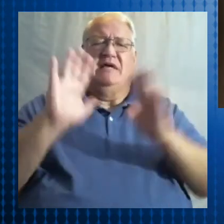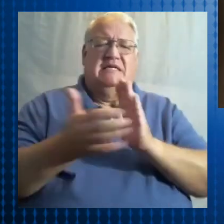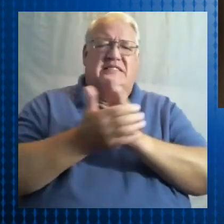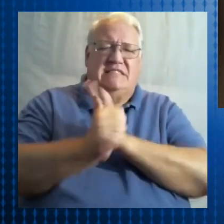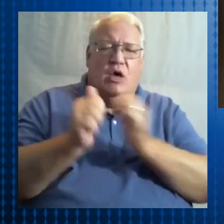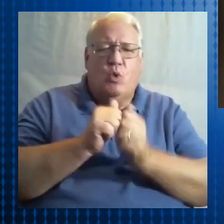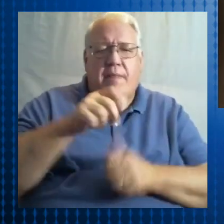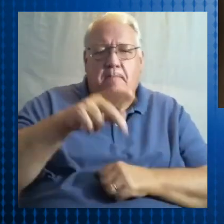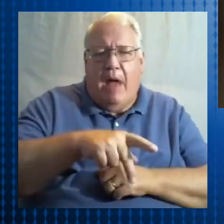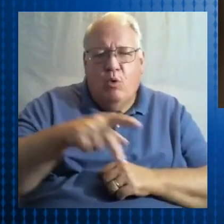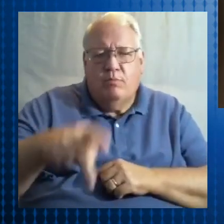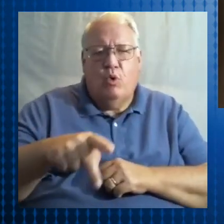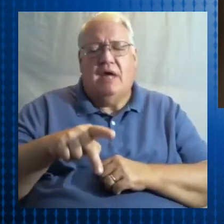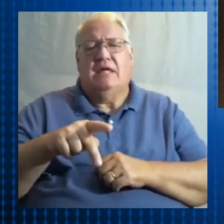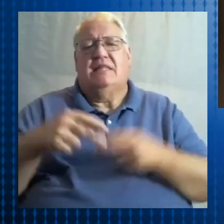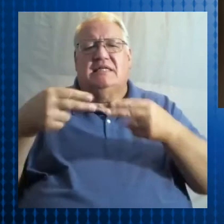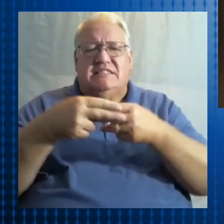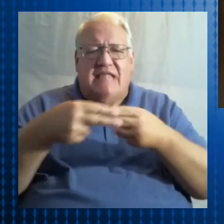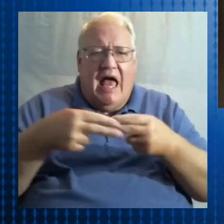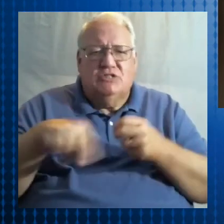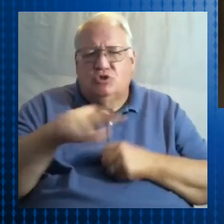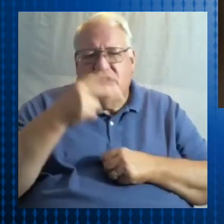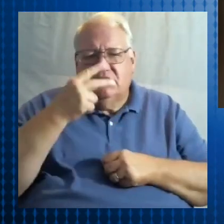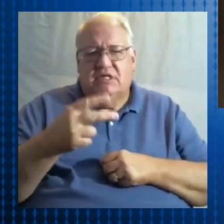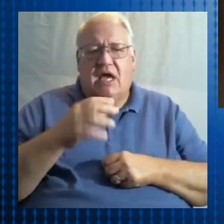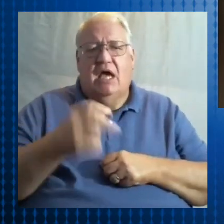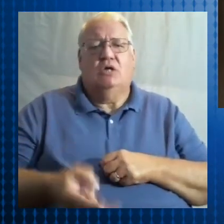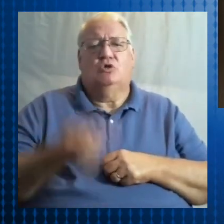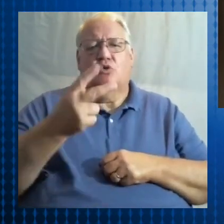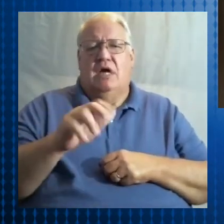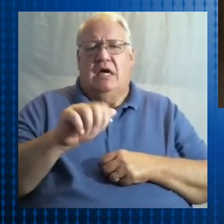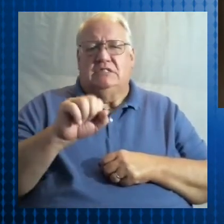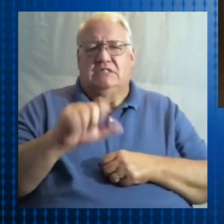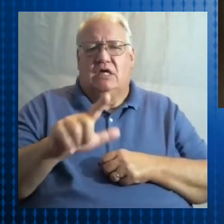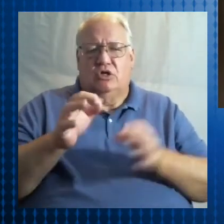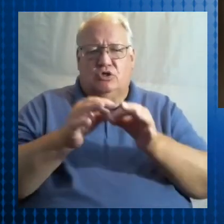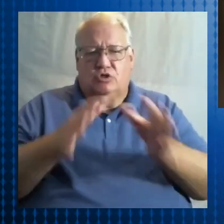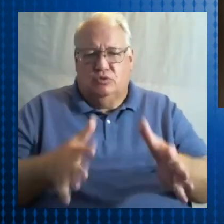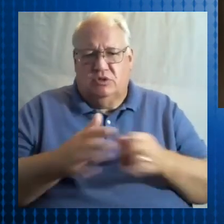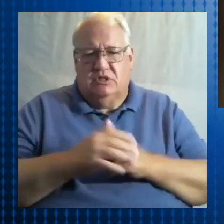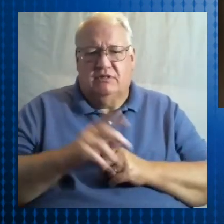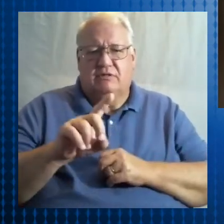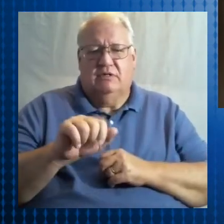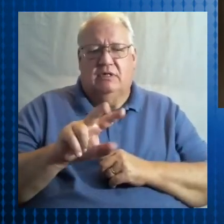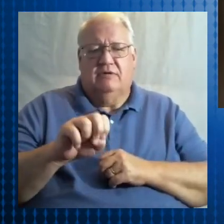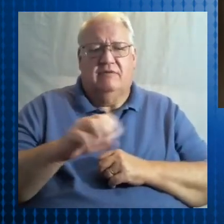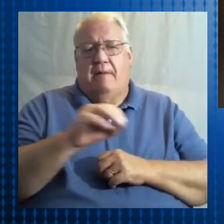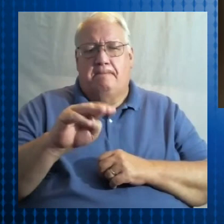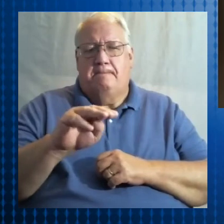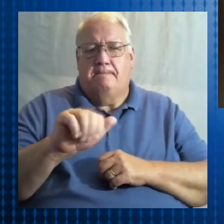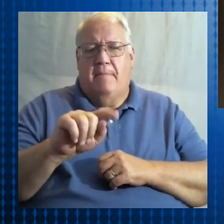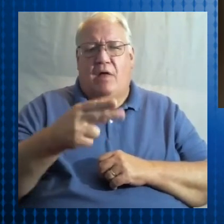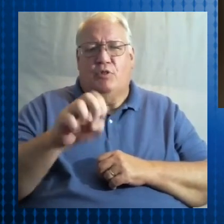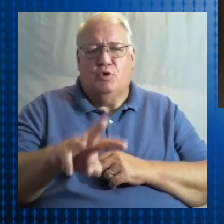PowerPoint slides that you've seen tonight, and to our two ASL interpreters, Dave and Matthew,